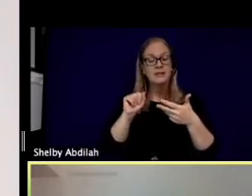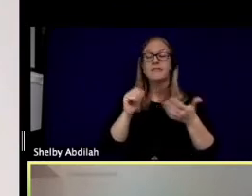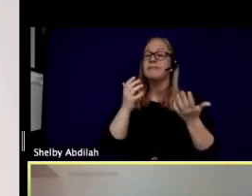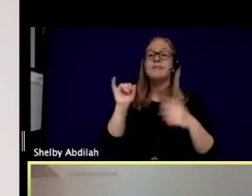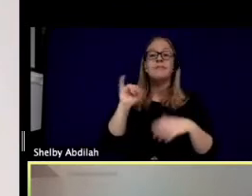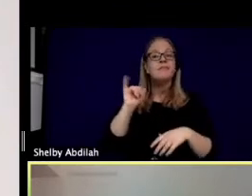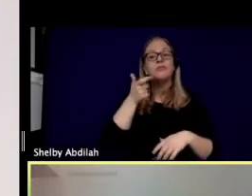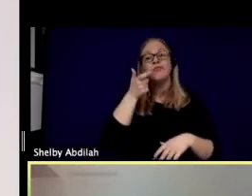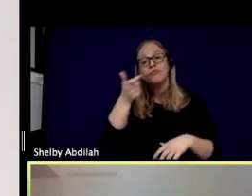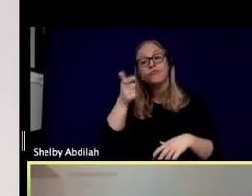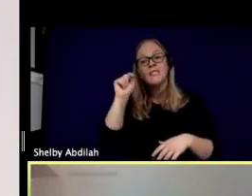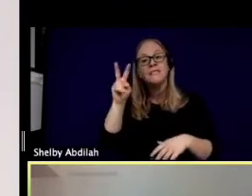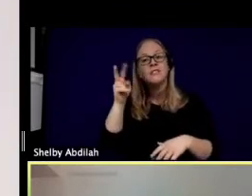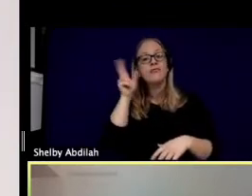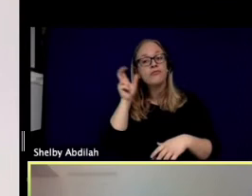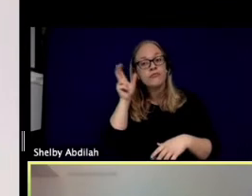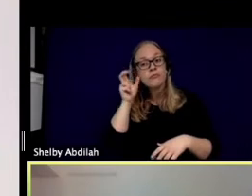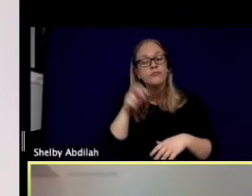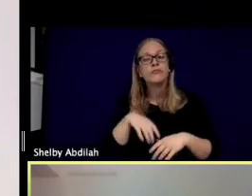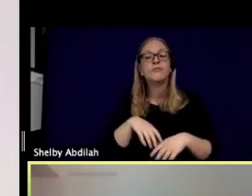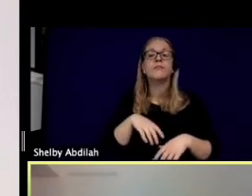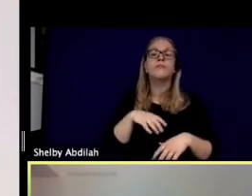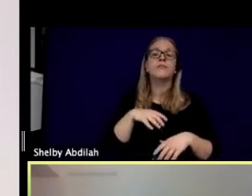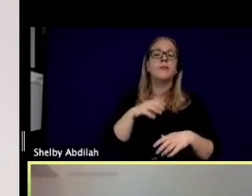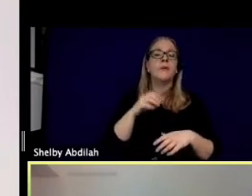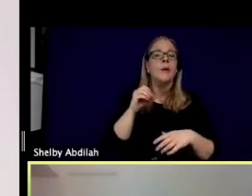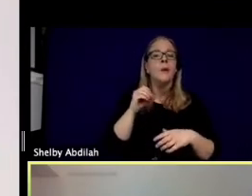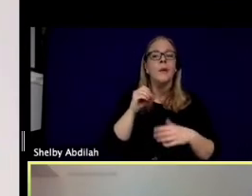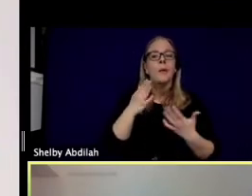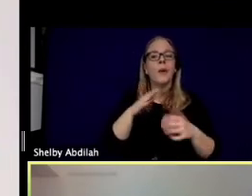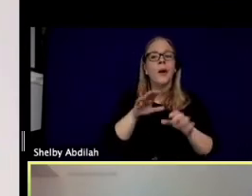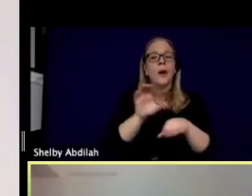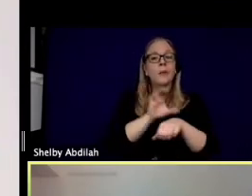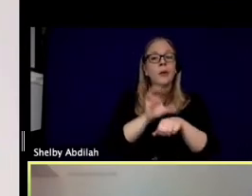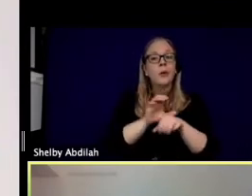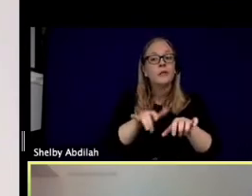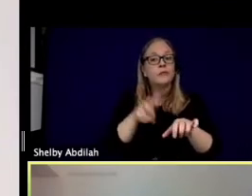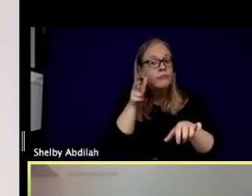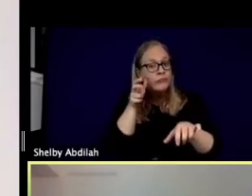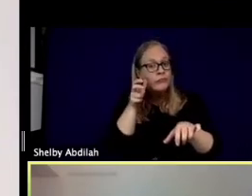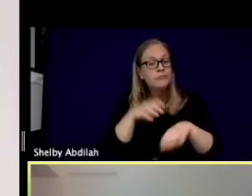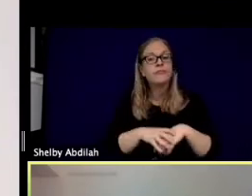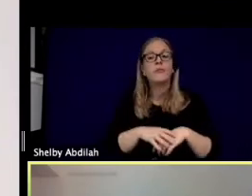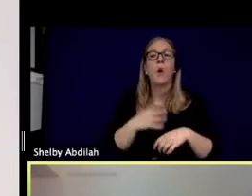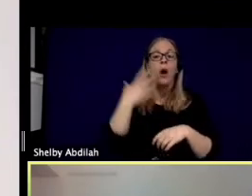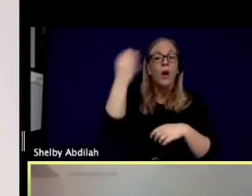hearing the TV, perhaps trying to hear on a computer, going to the movie theater.